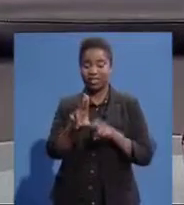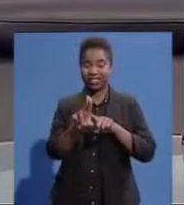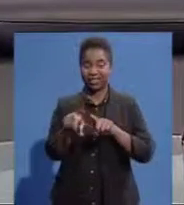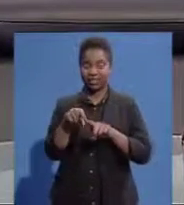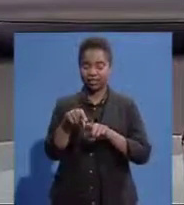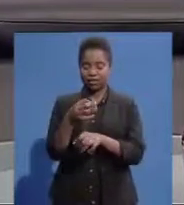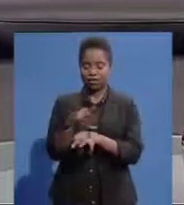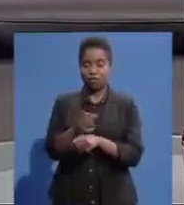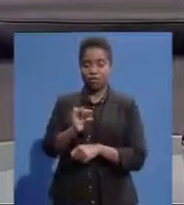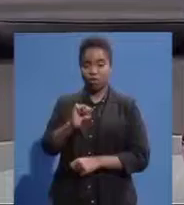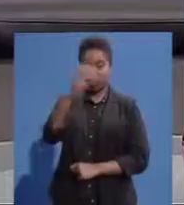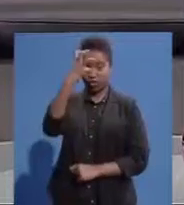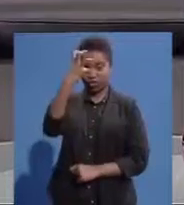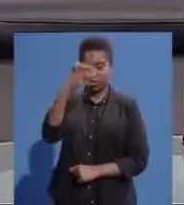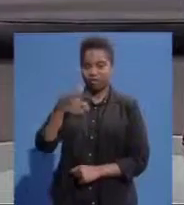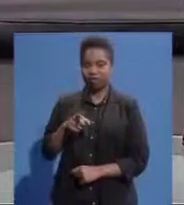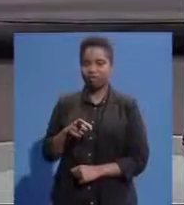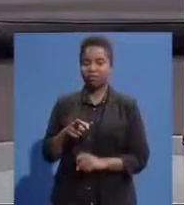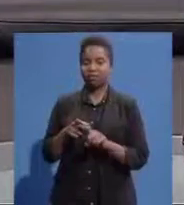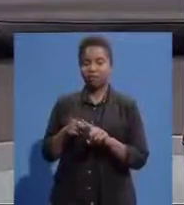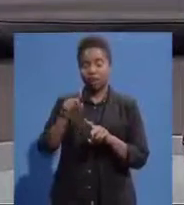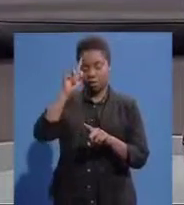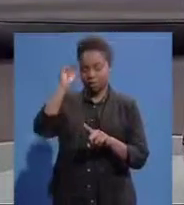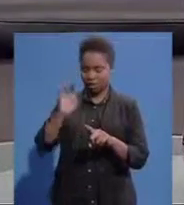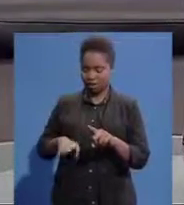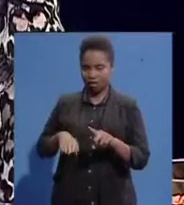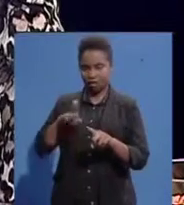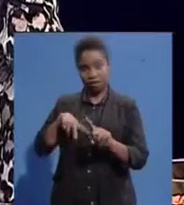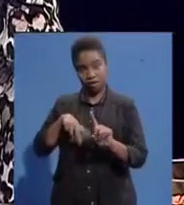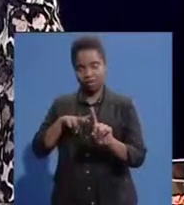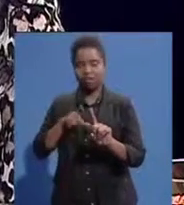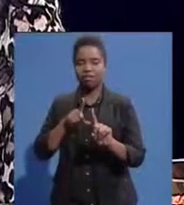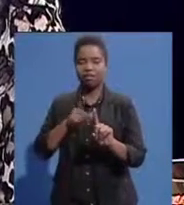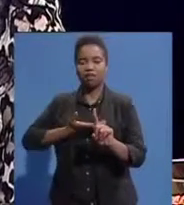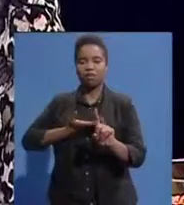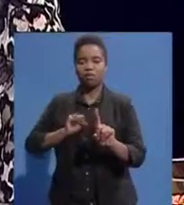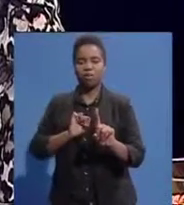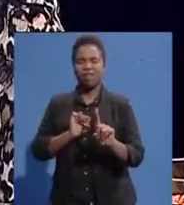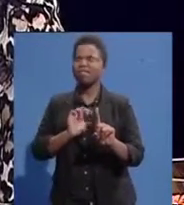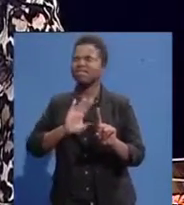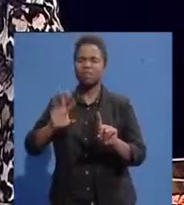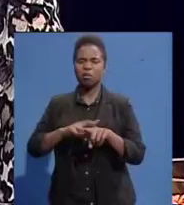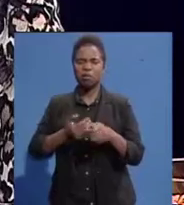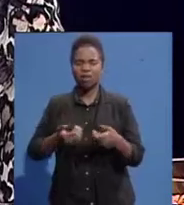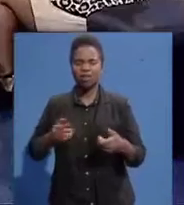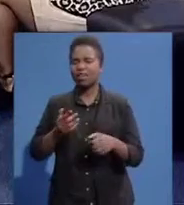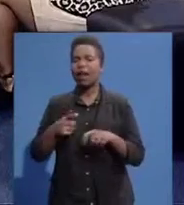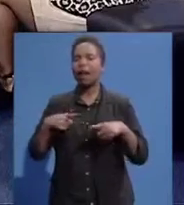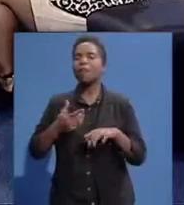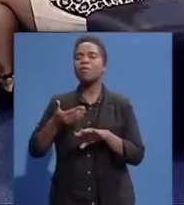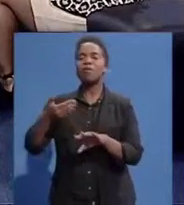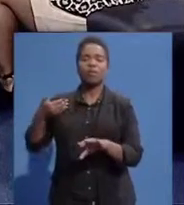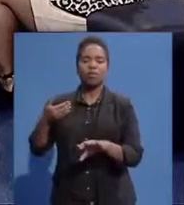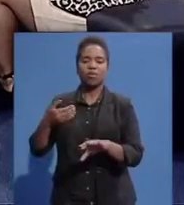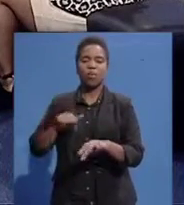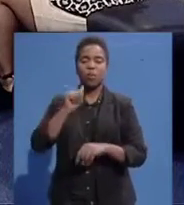his self-assurance crushed during the apartheid period and even before that. Because even when